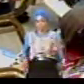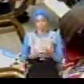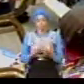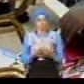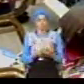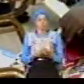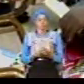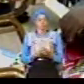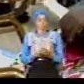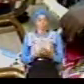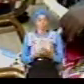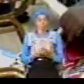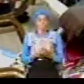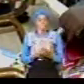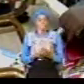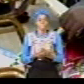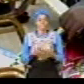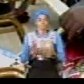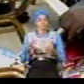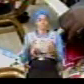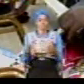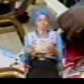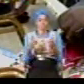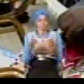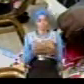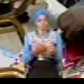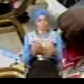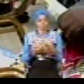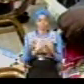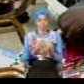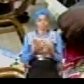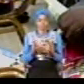Please, let's go back to the social media.